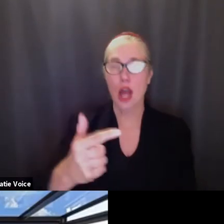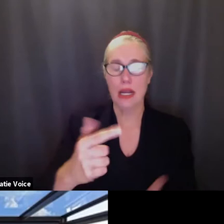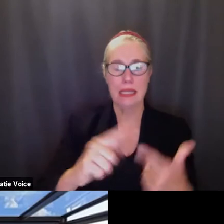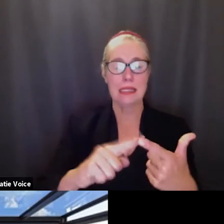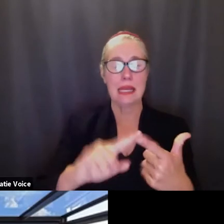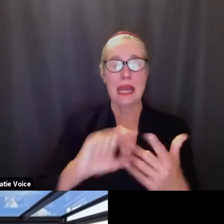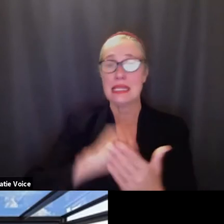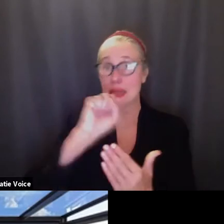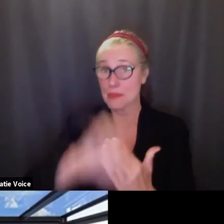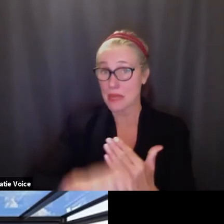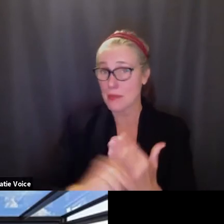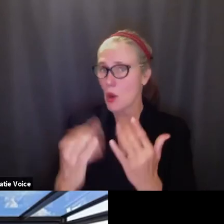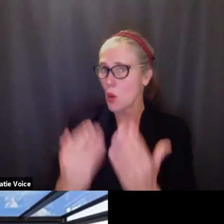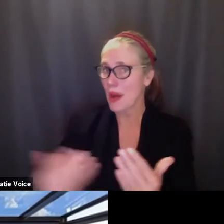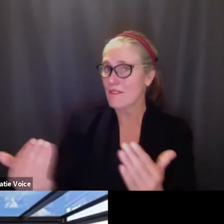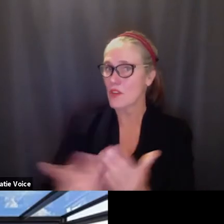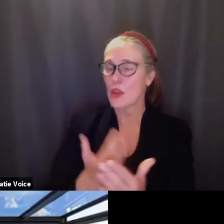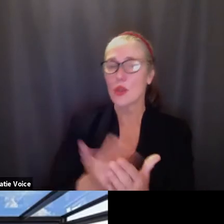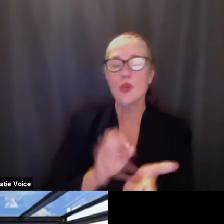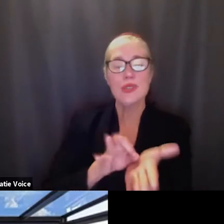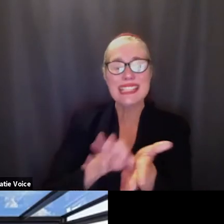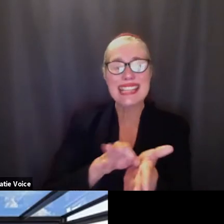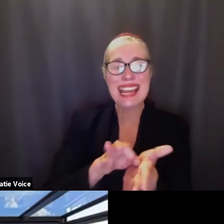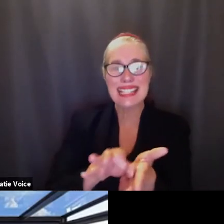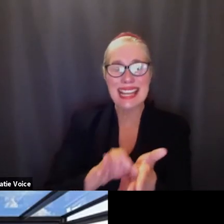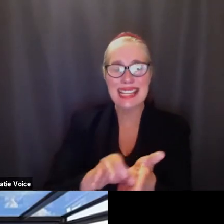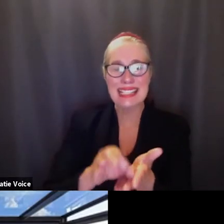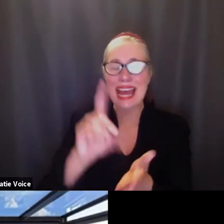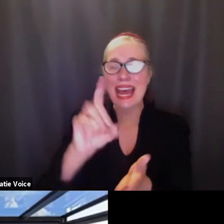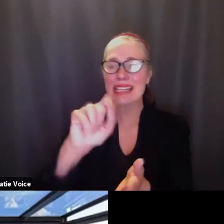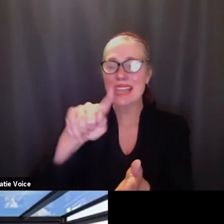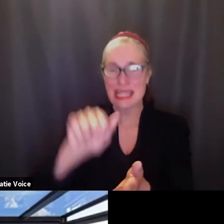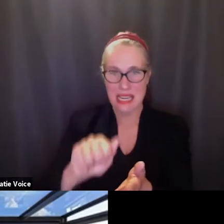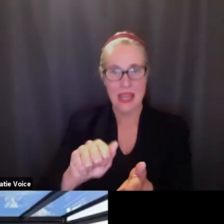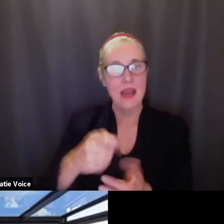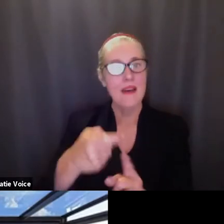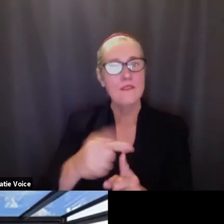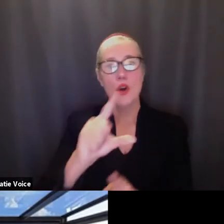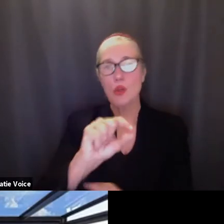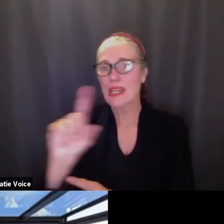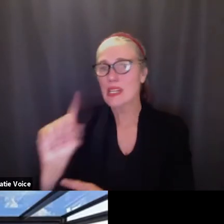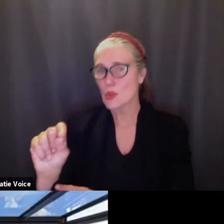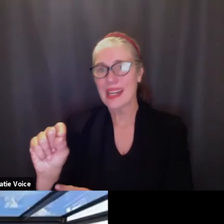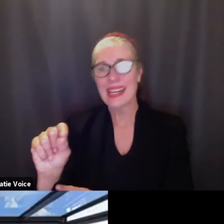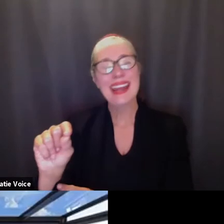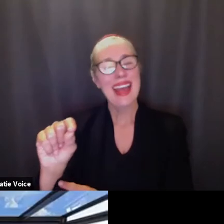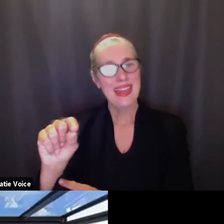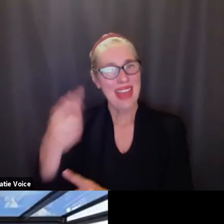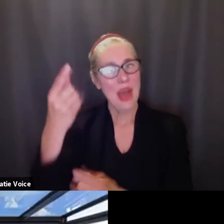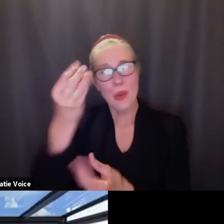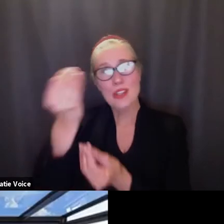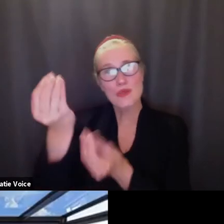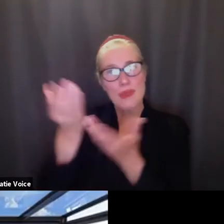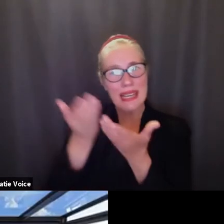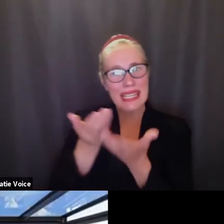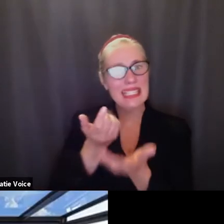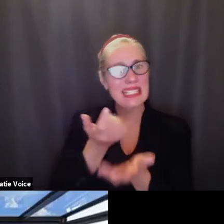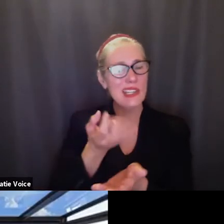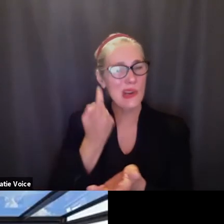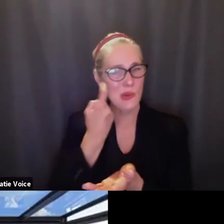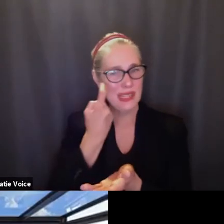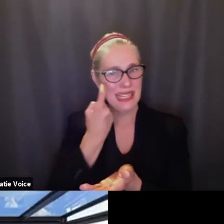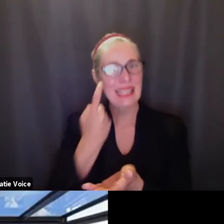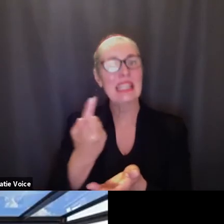waiting until the new census data for 2020 was released which was released not too long ago so that we could use that data to draw our initial